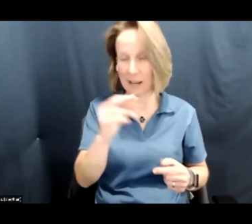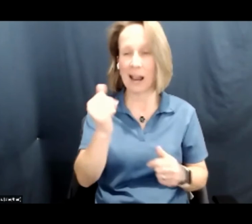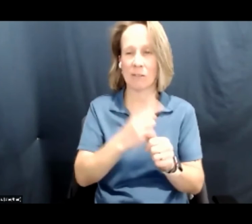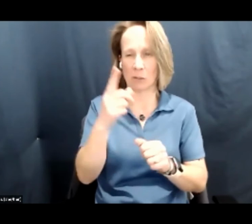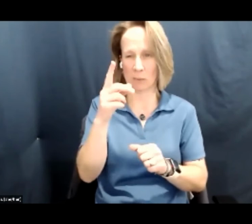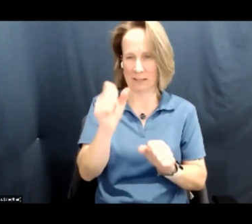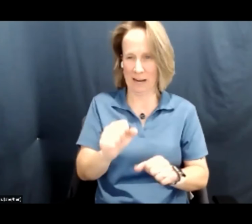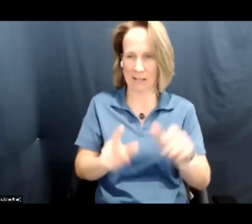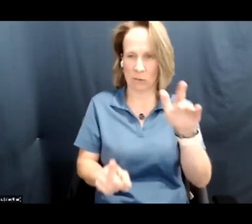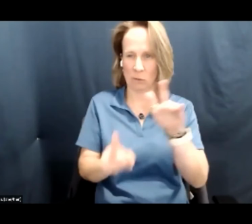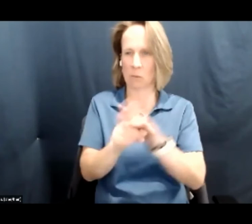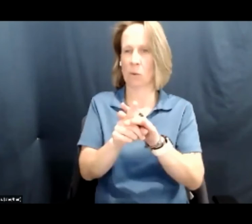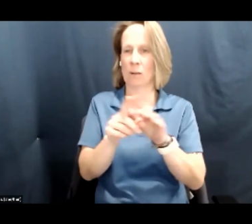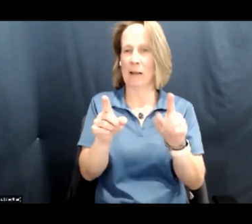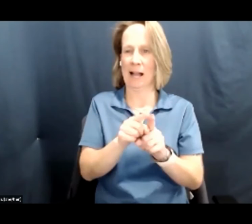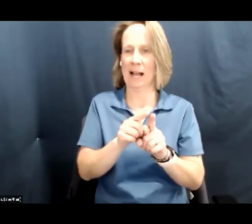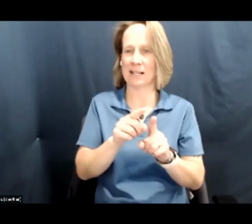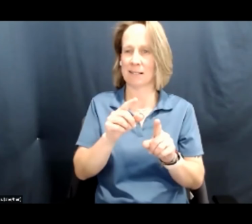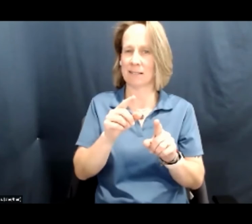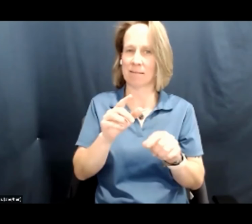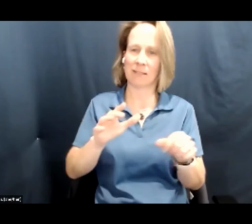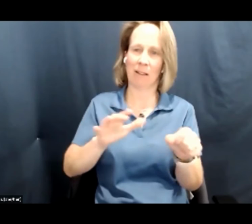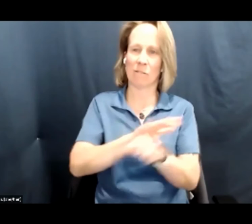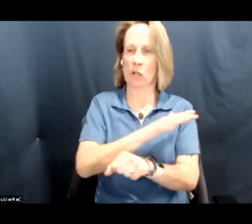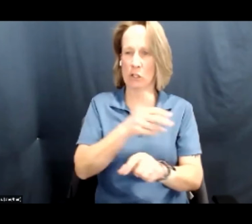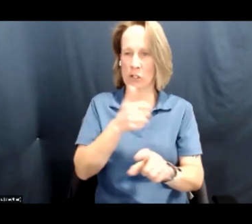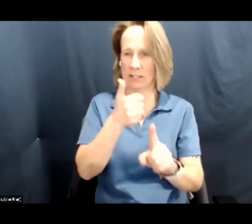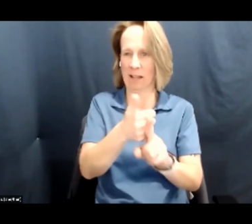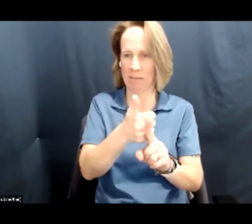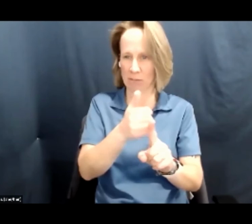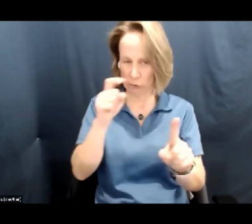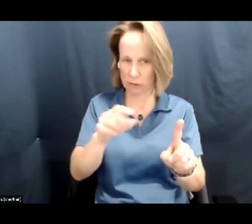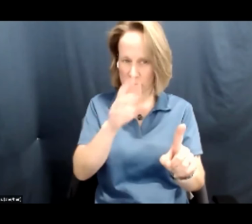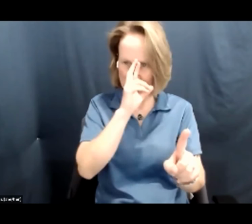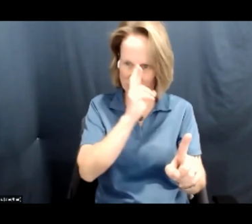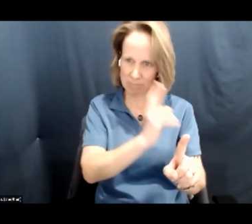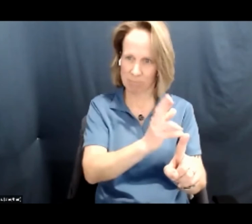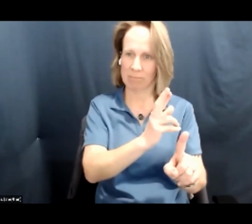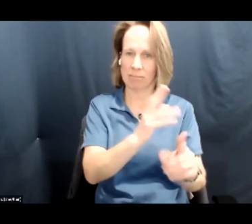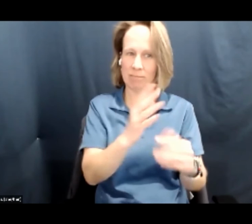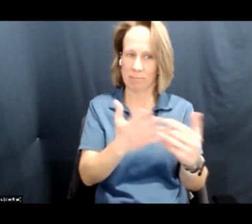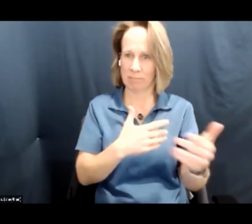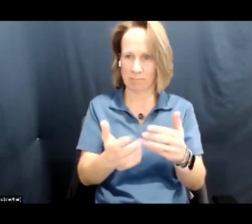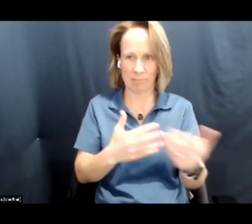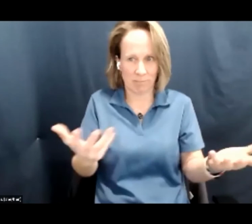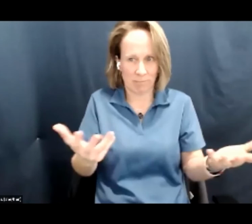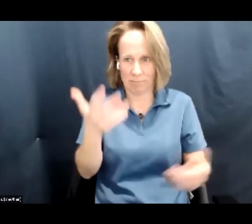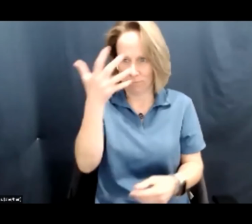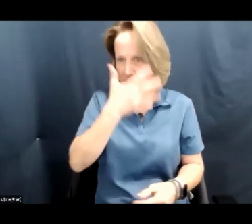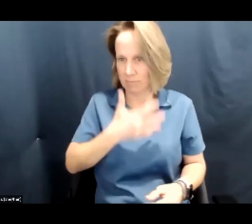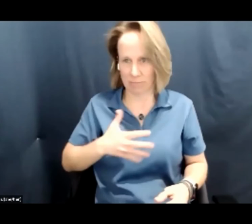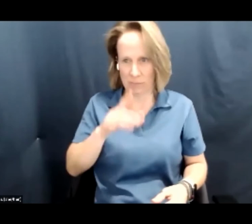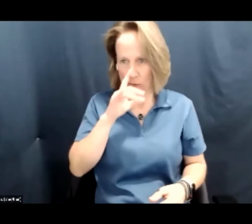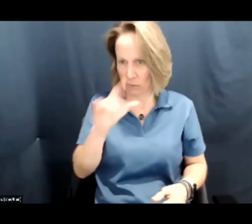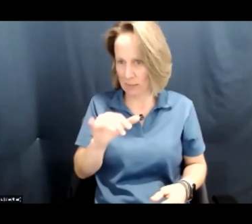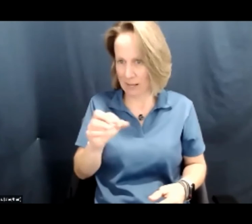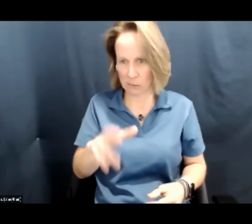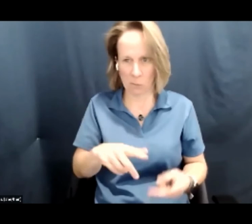whole self, and we should respect them regardless of what they look like or who they are.